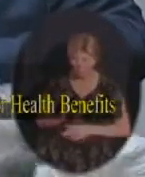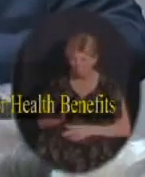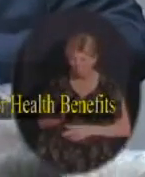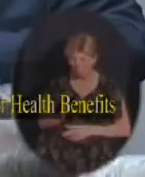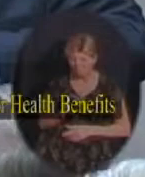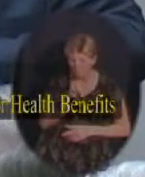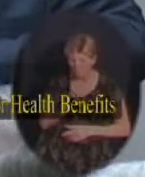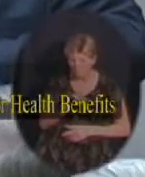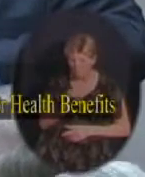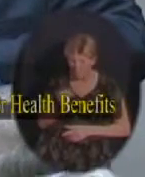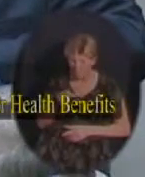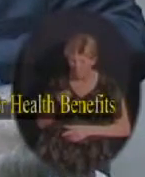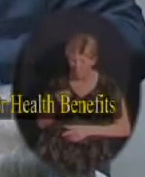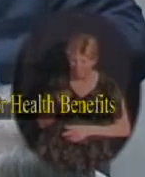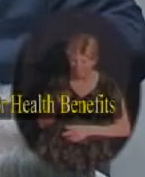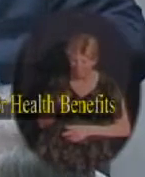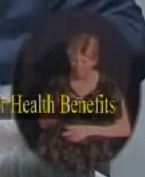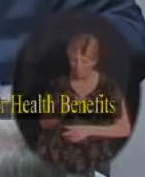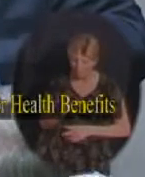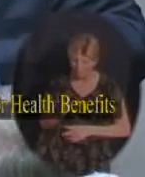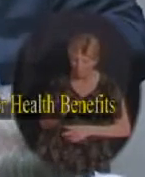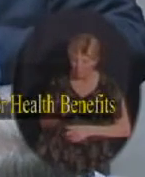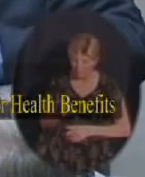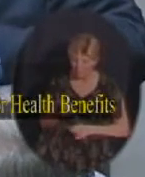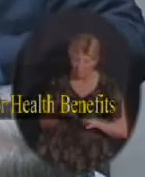be really the key, I think, to success.